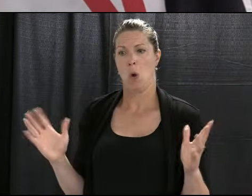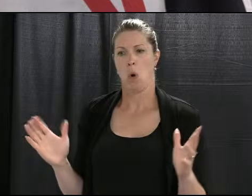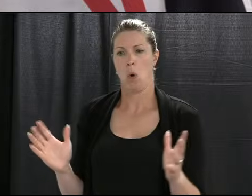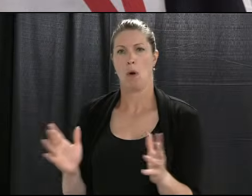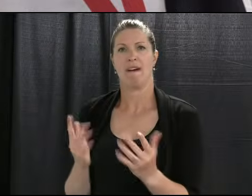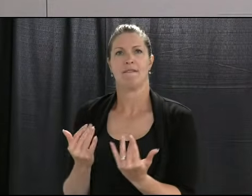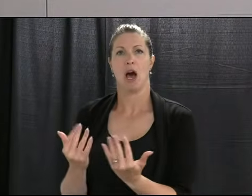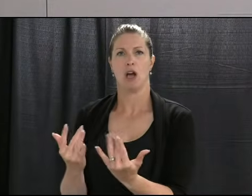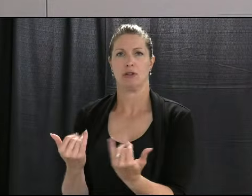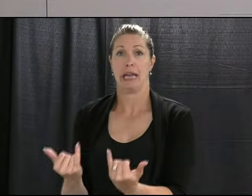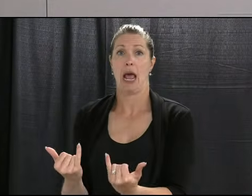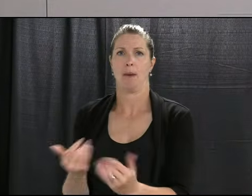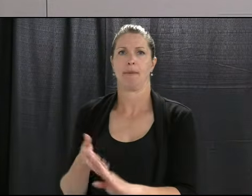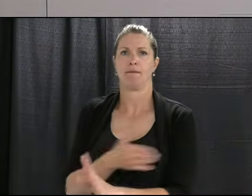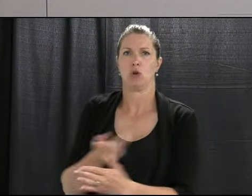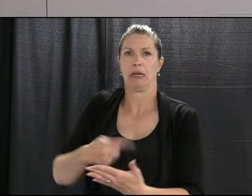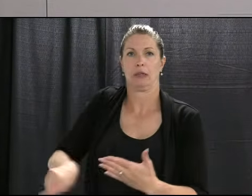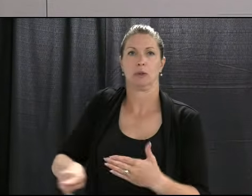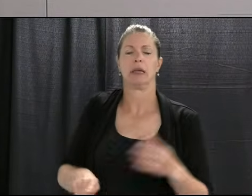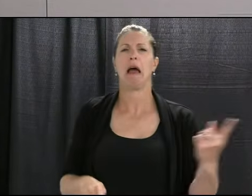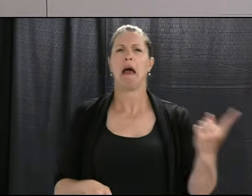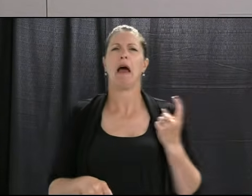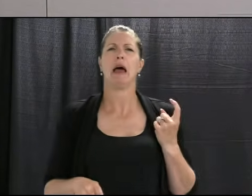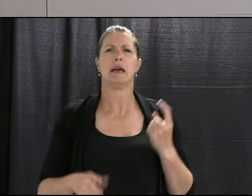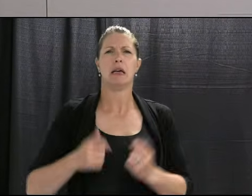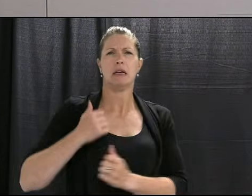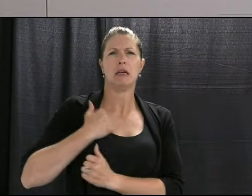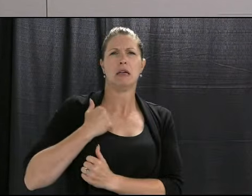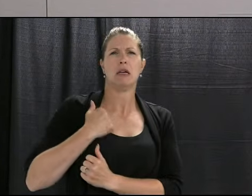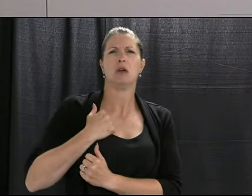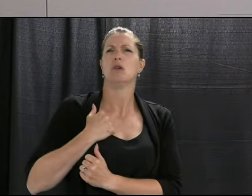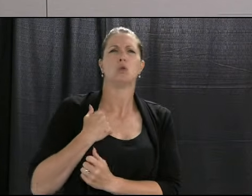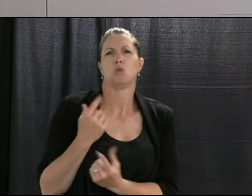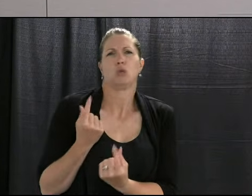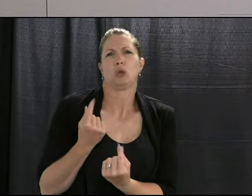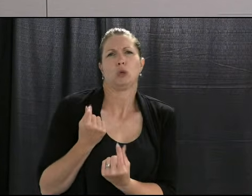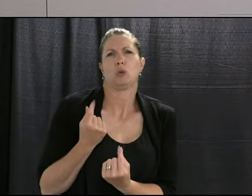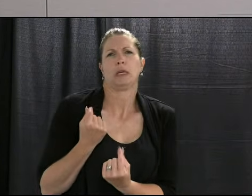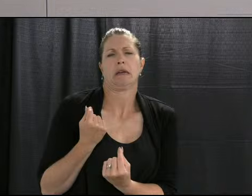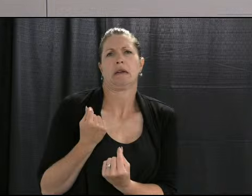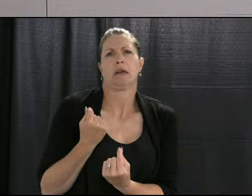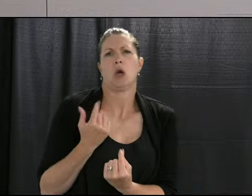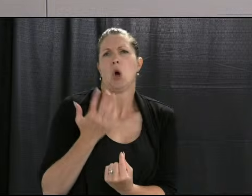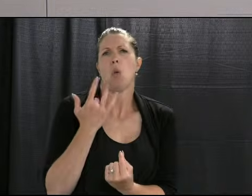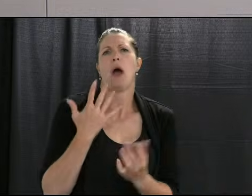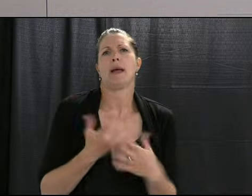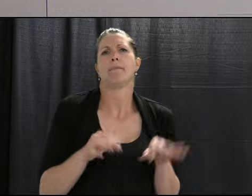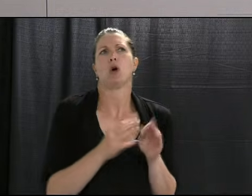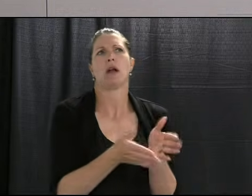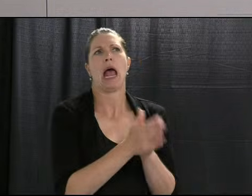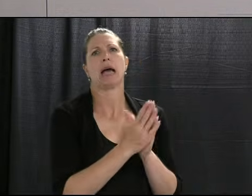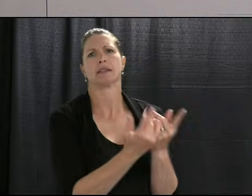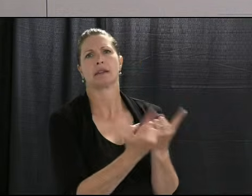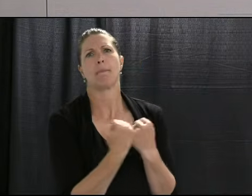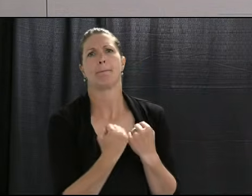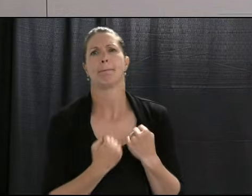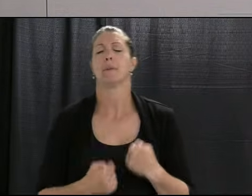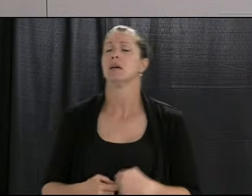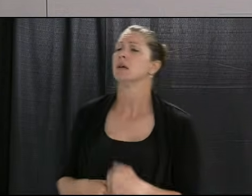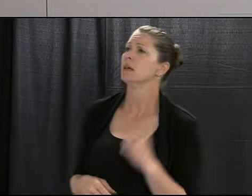winds pick up next week. Could you give some example of what exactly Canadian Forces members or Coast Guard members will be doing and why that was so important to ask for? Yep, go ahead, Minister.